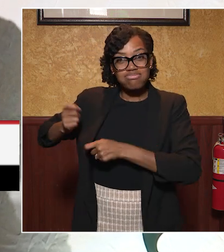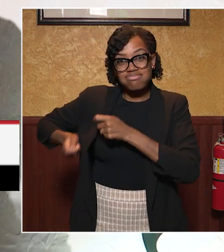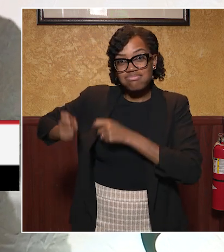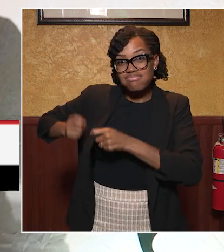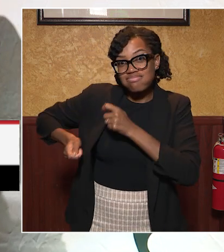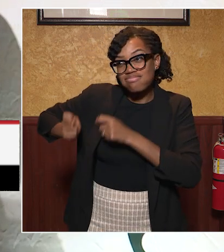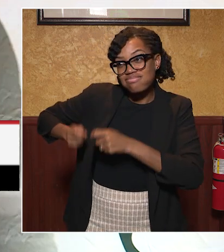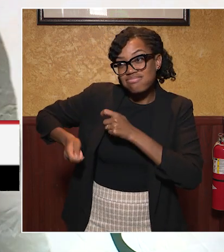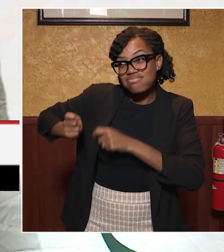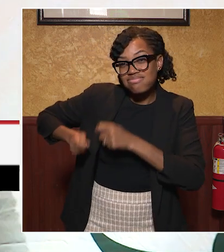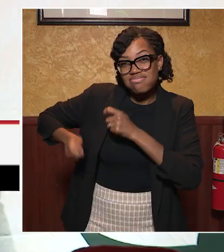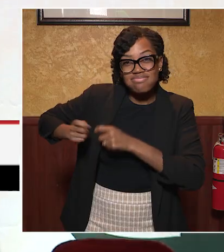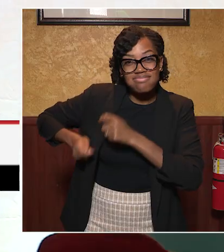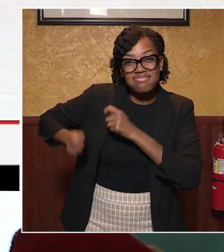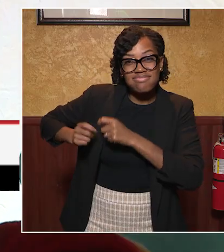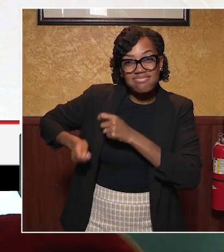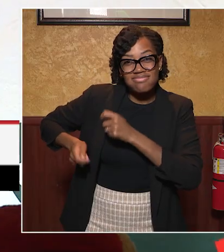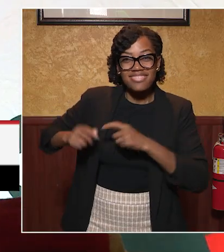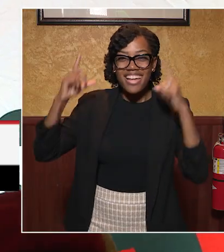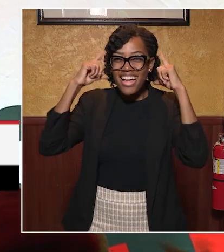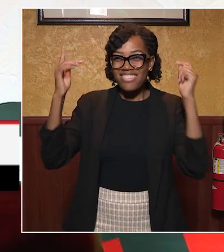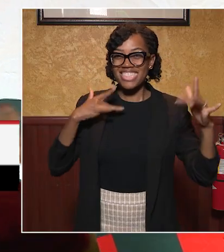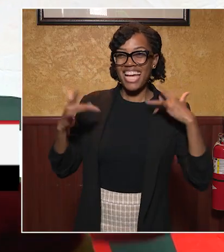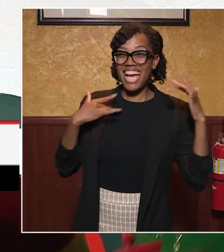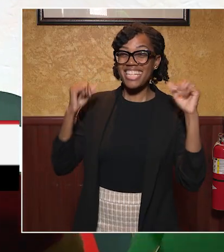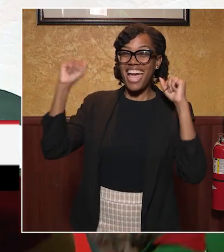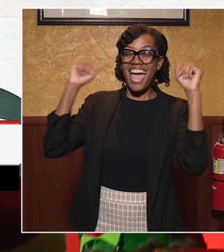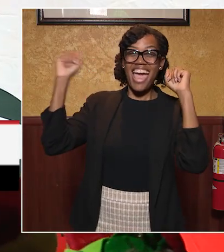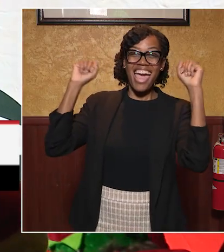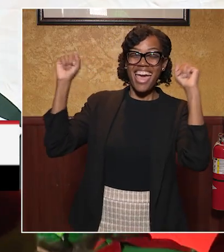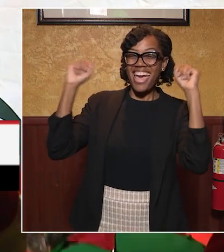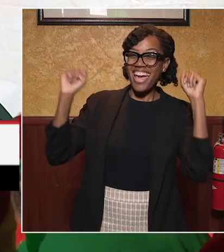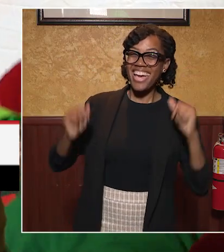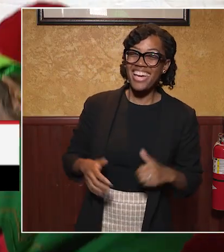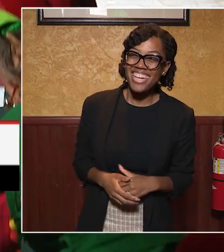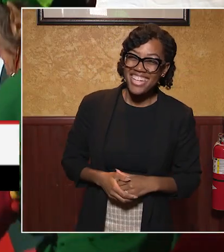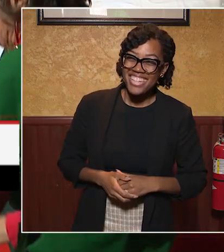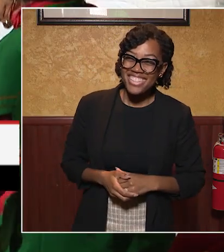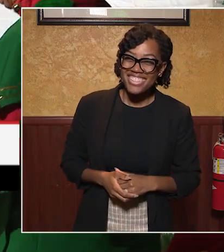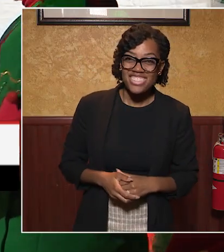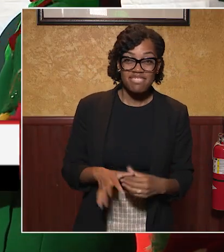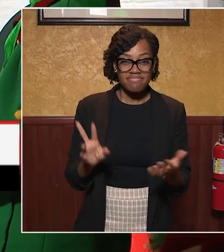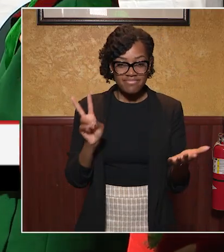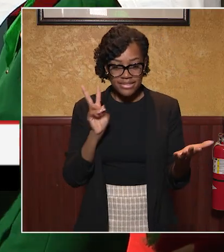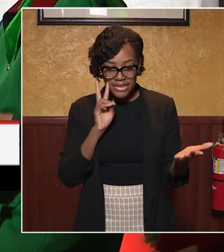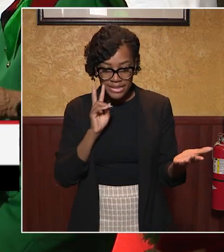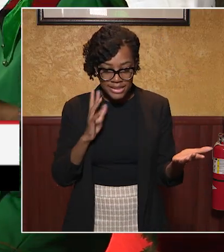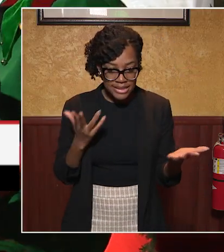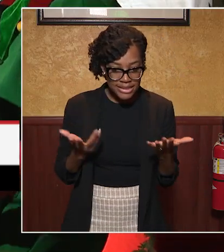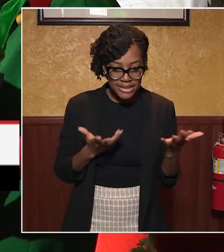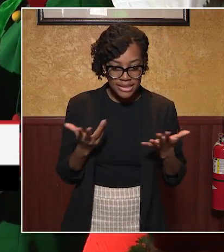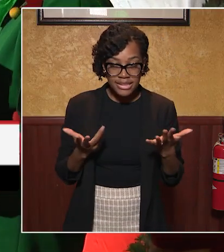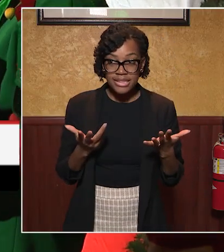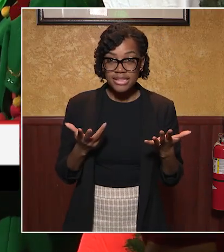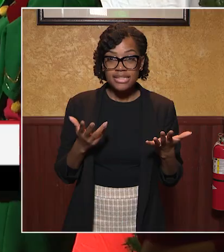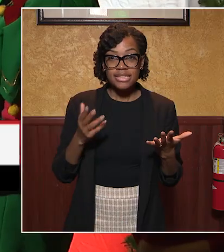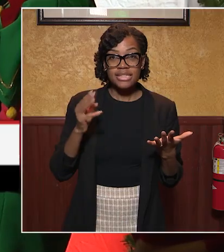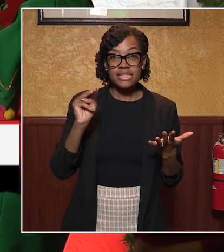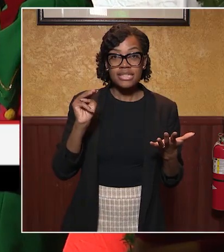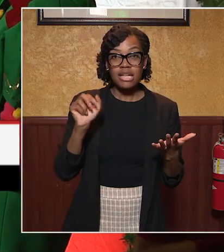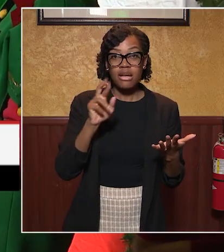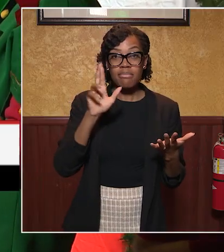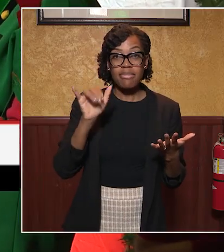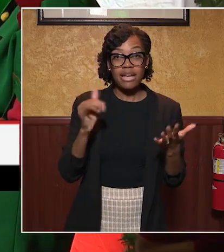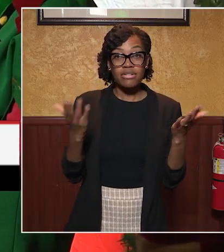enhancement. And I need some help with this next one. Let's see. Is May Lee here? May, are you here right